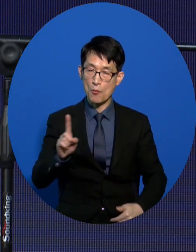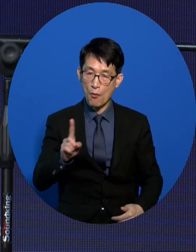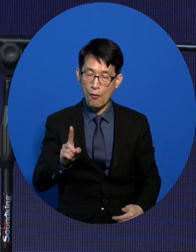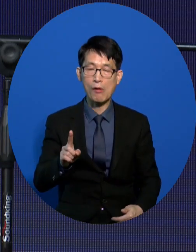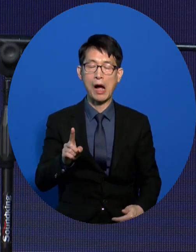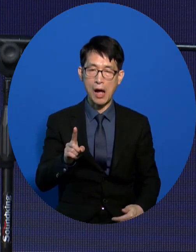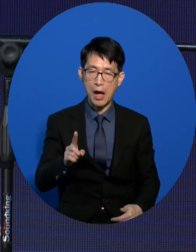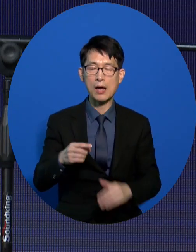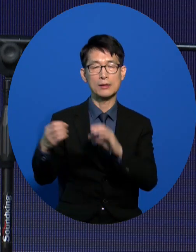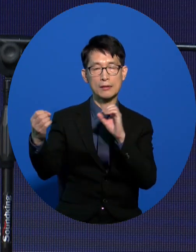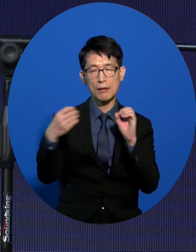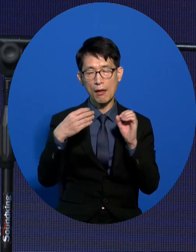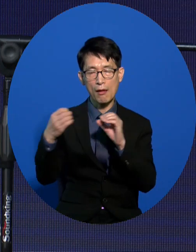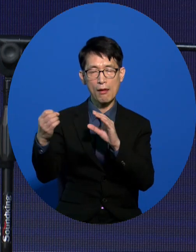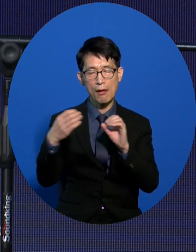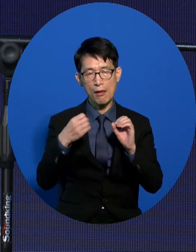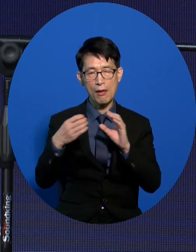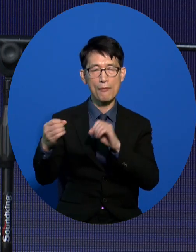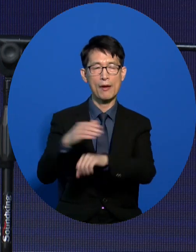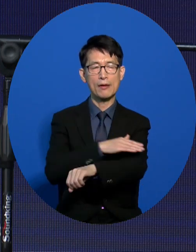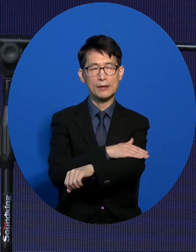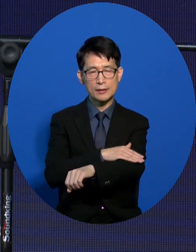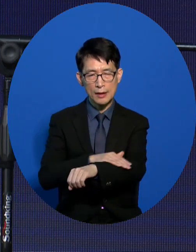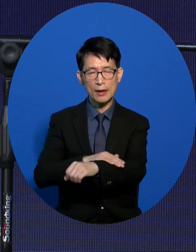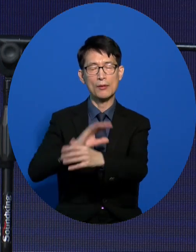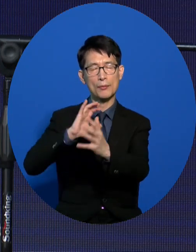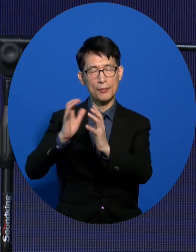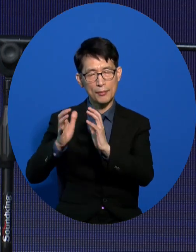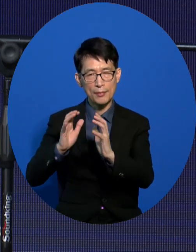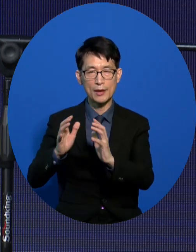with these organizations of